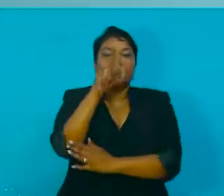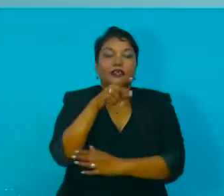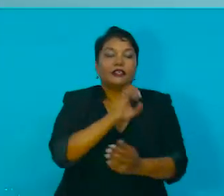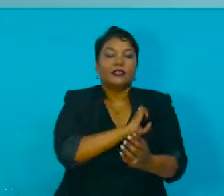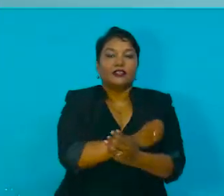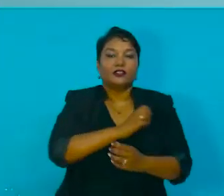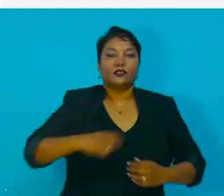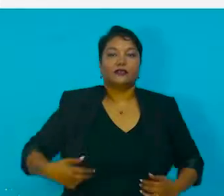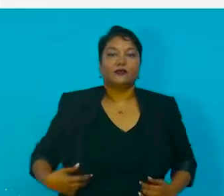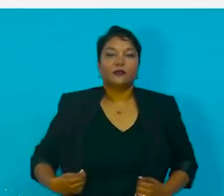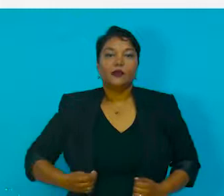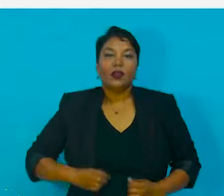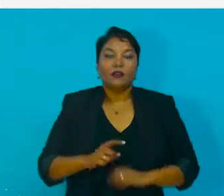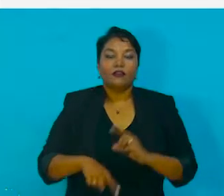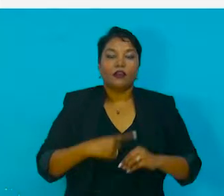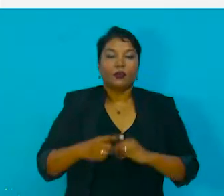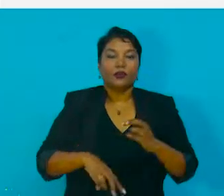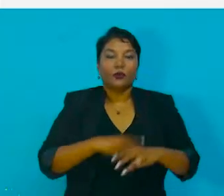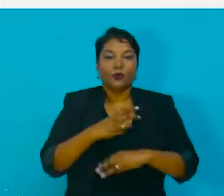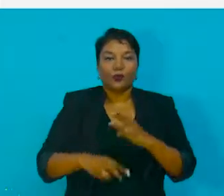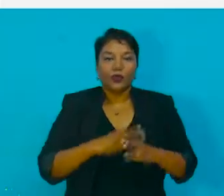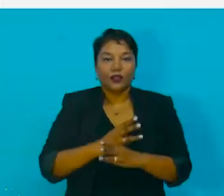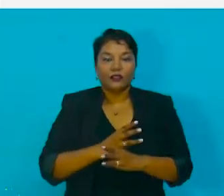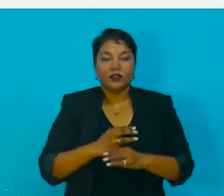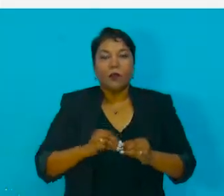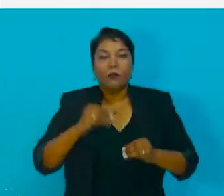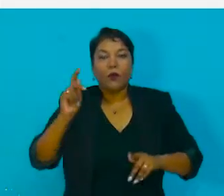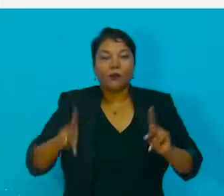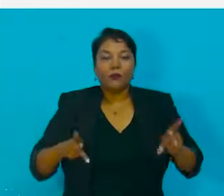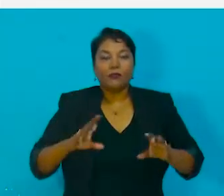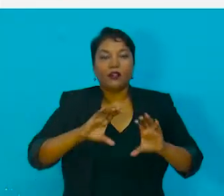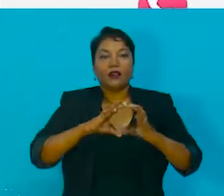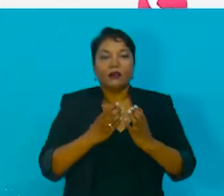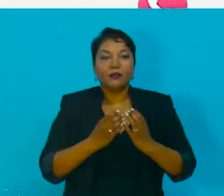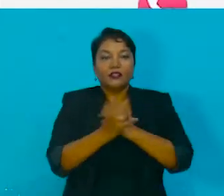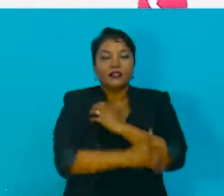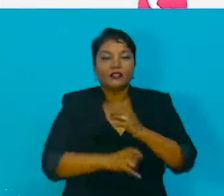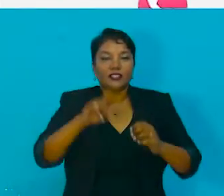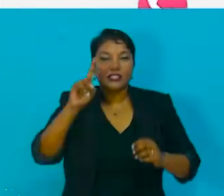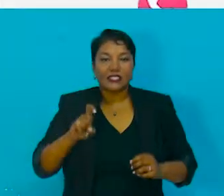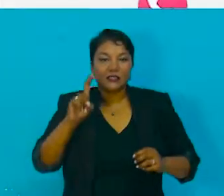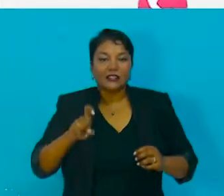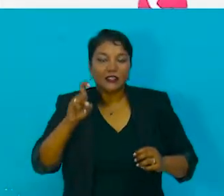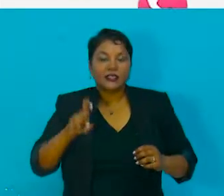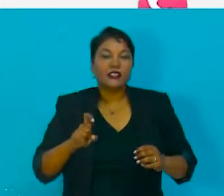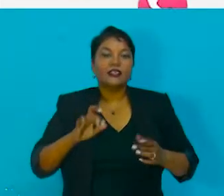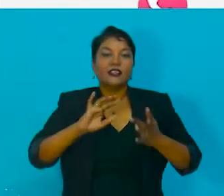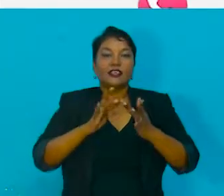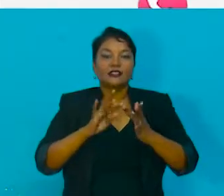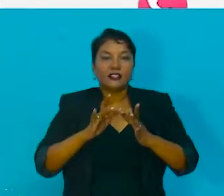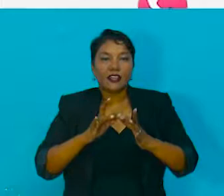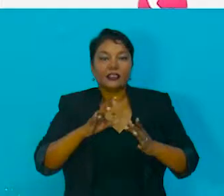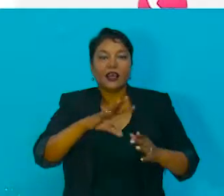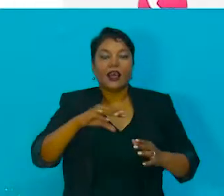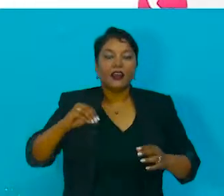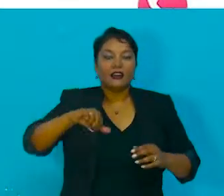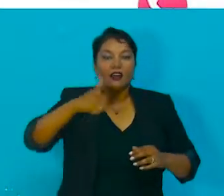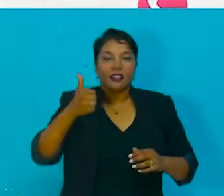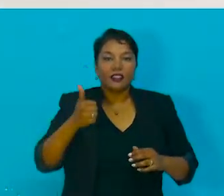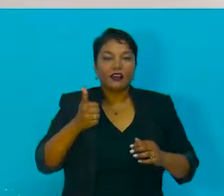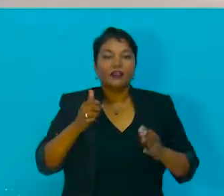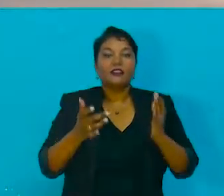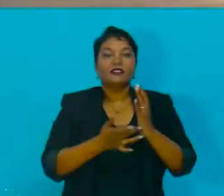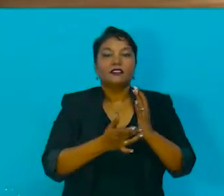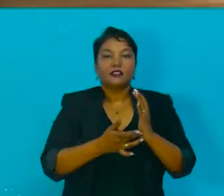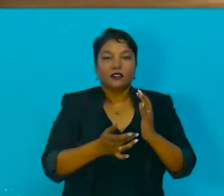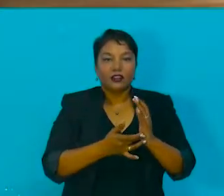transportation. Worldwide demand for broadband and wireless services is growing, forcing businesses and consumers